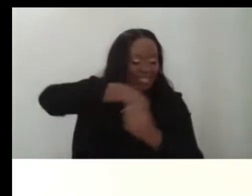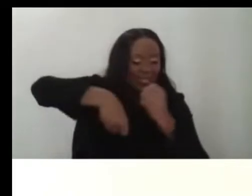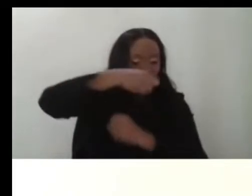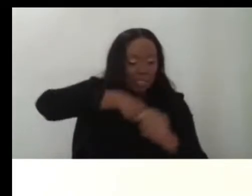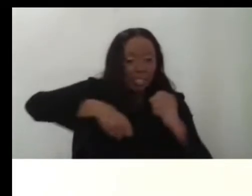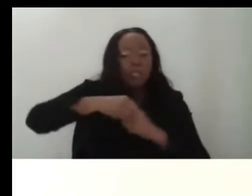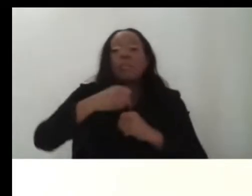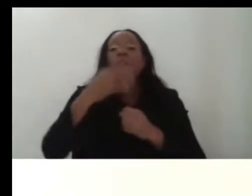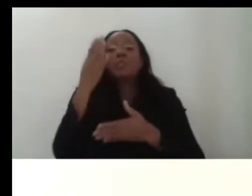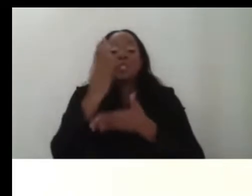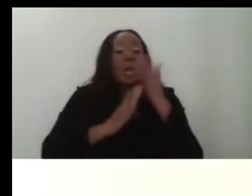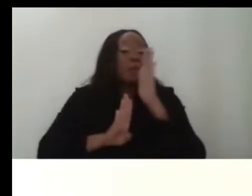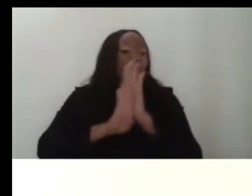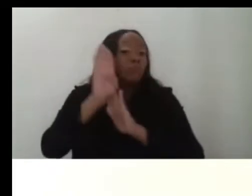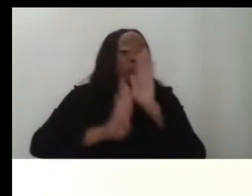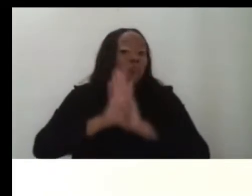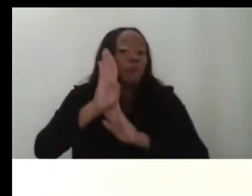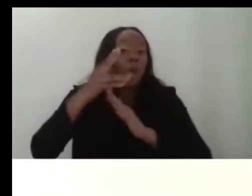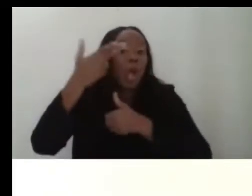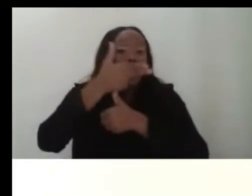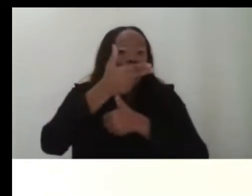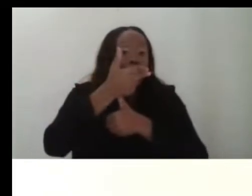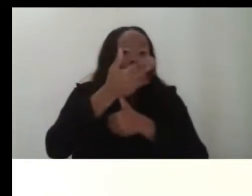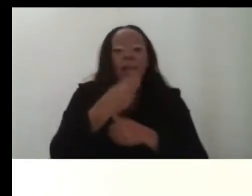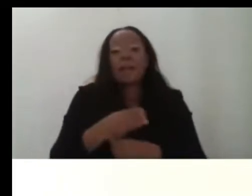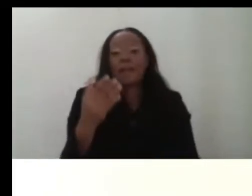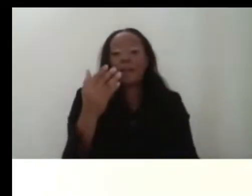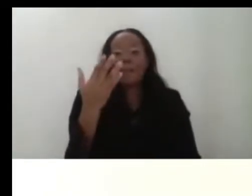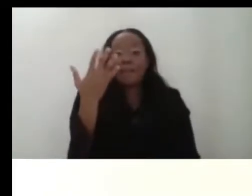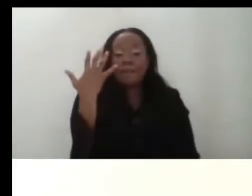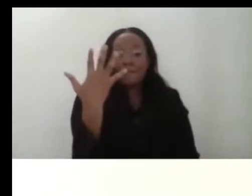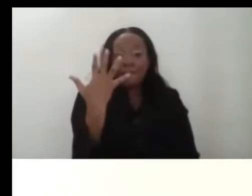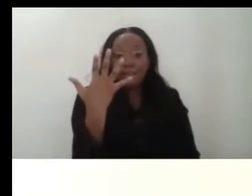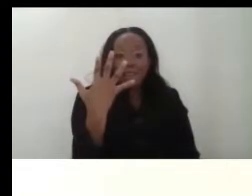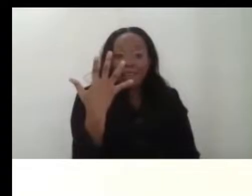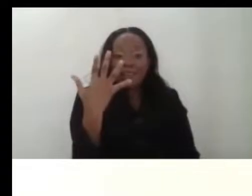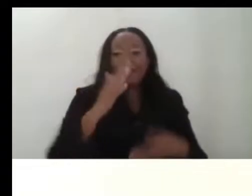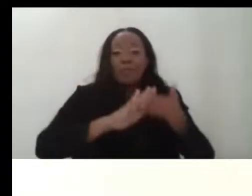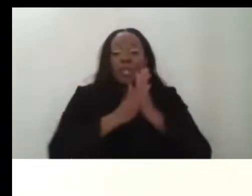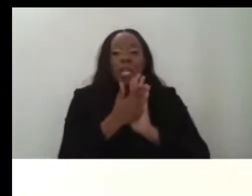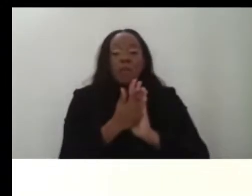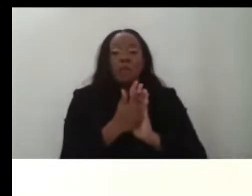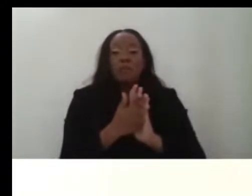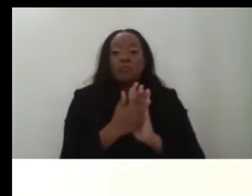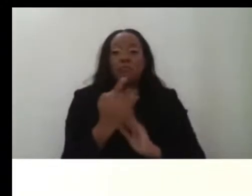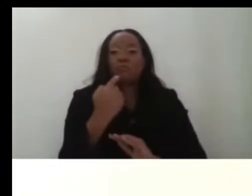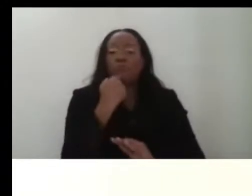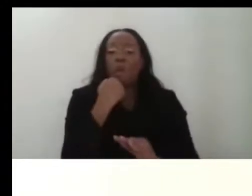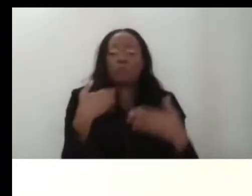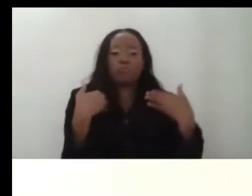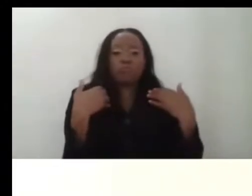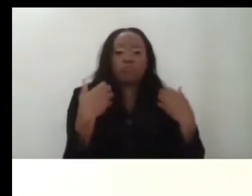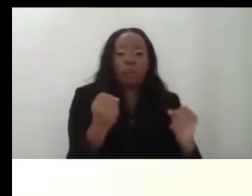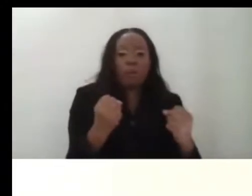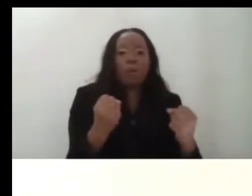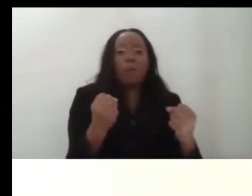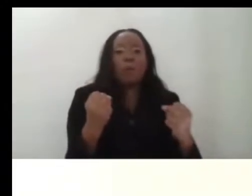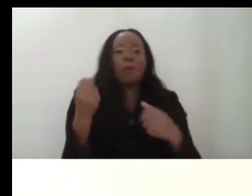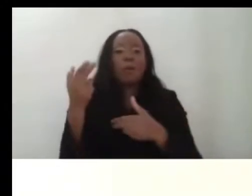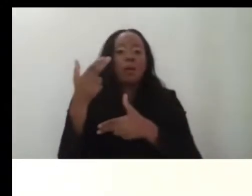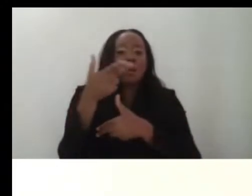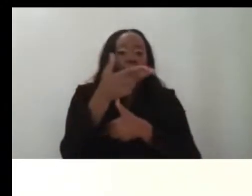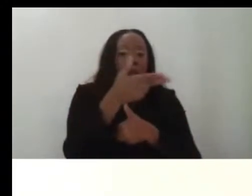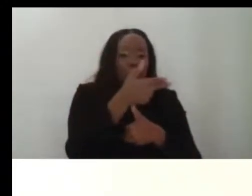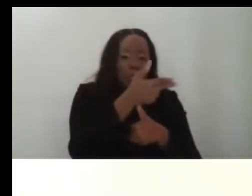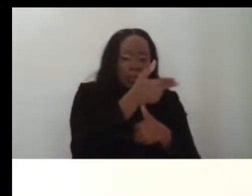hurricanes, and 5 of them into major. 11 of those hurricanes developed. 5 of those